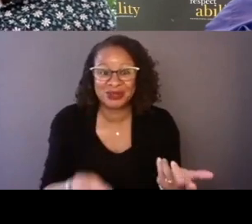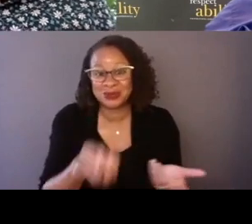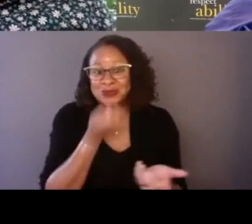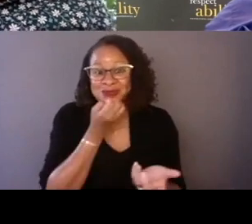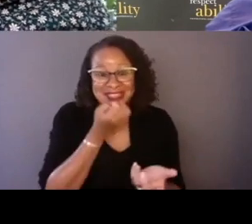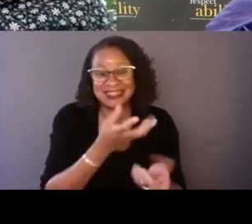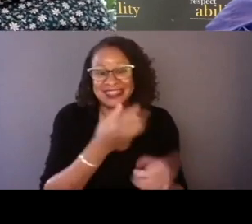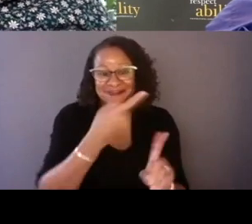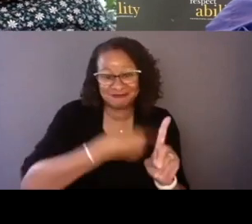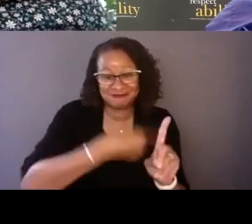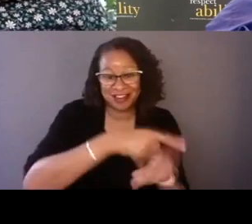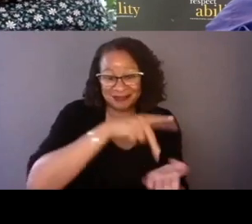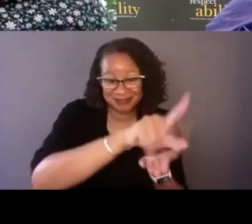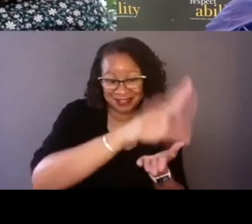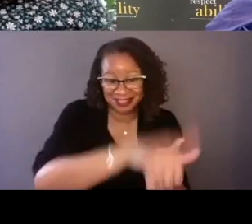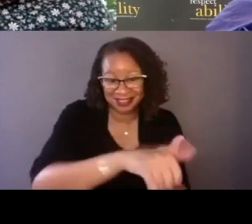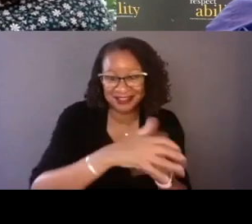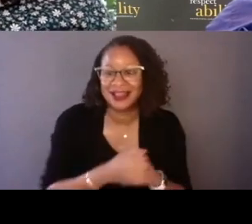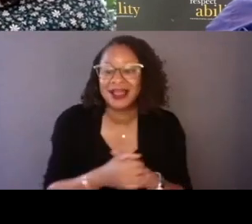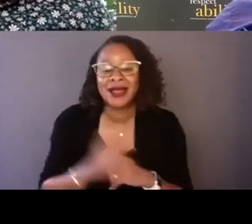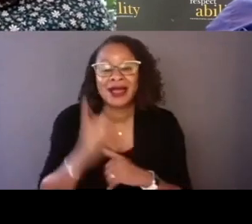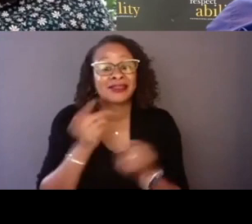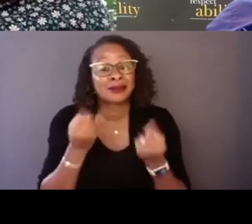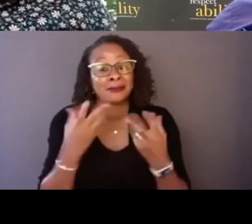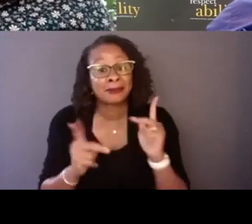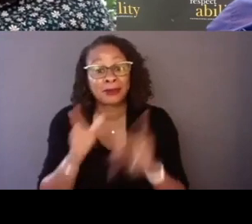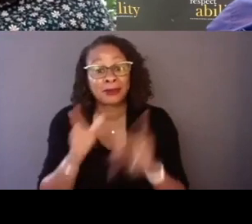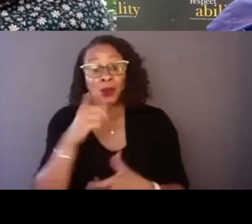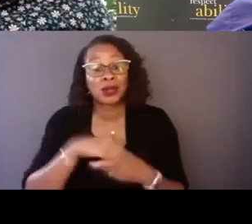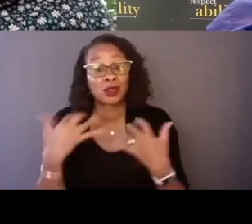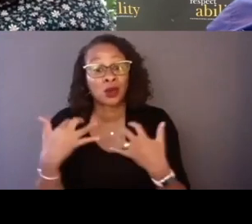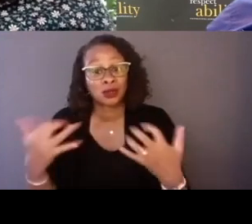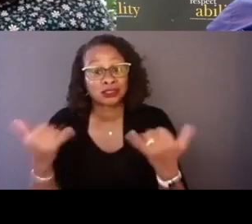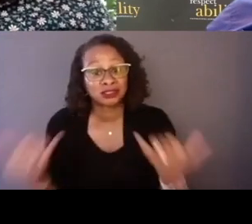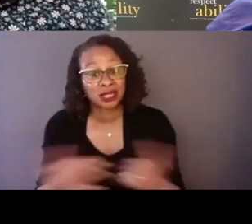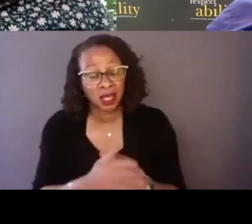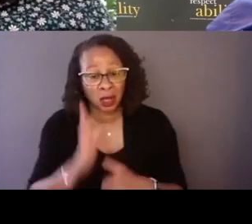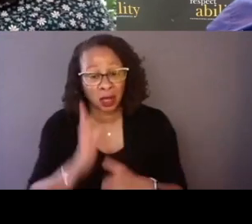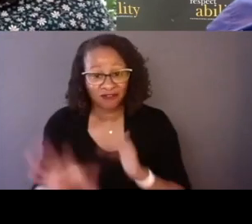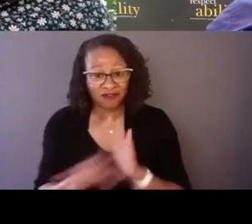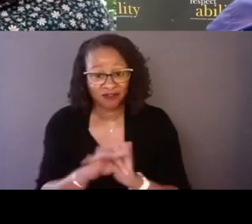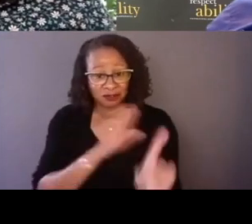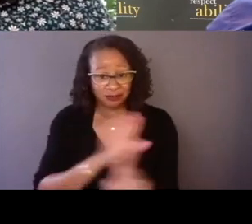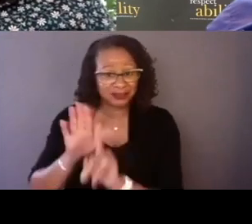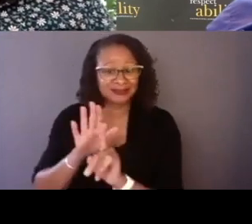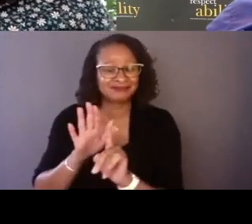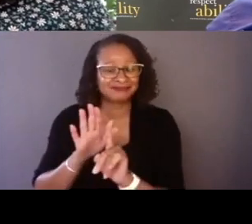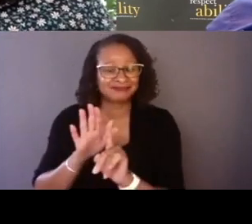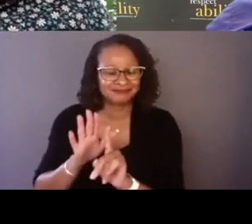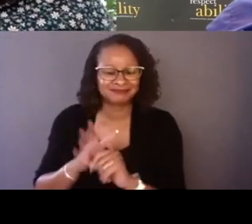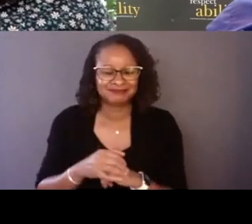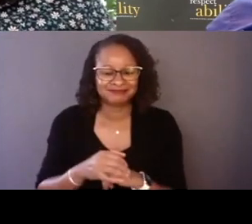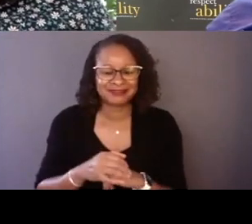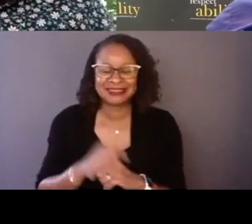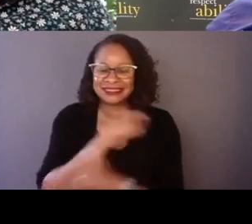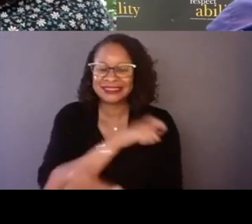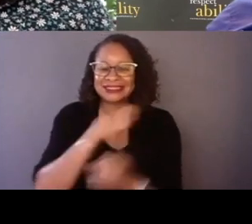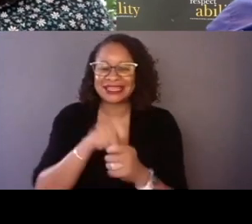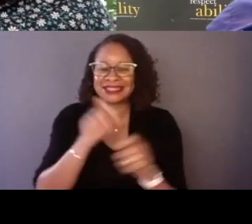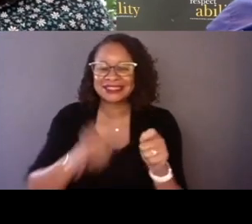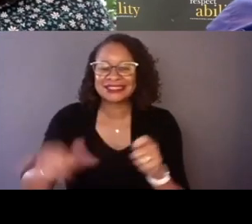and eat. I think a lot of people that are in our audience today are going to find themselves in exactly